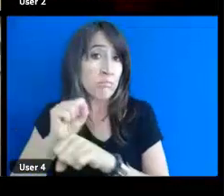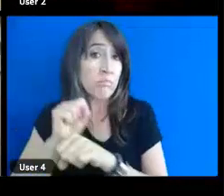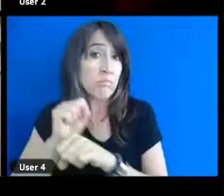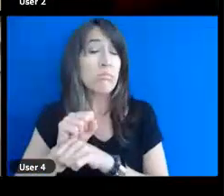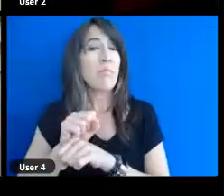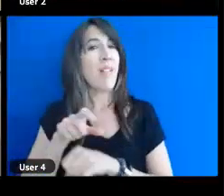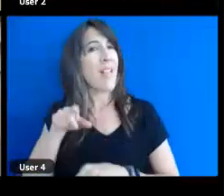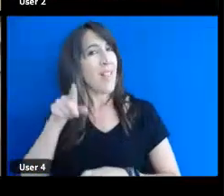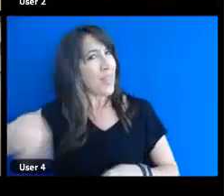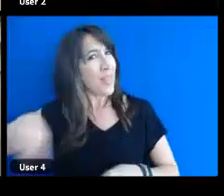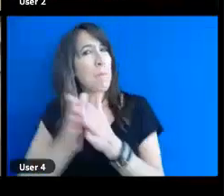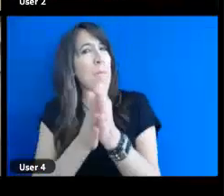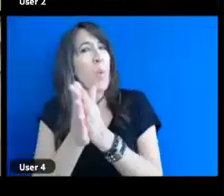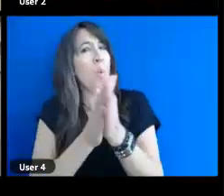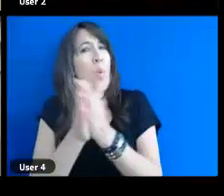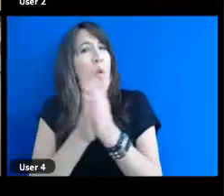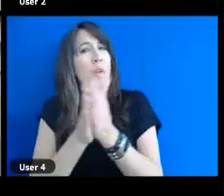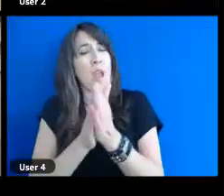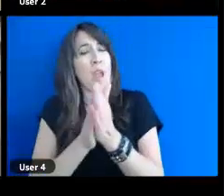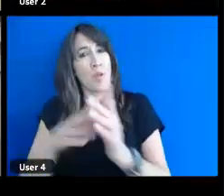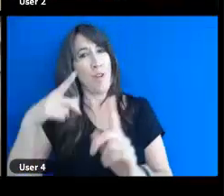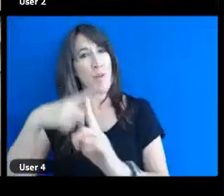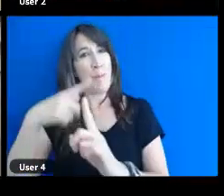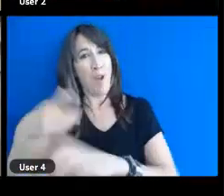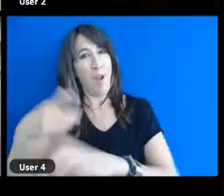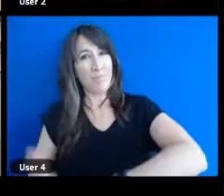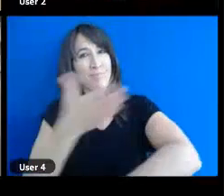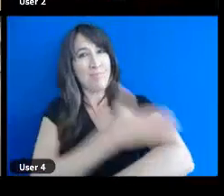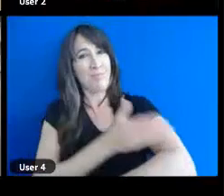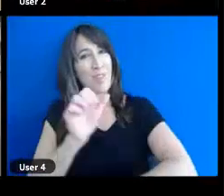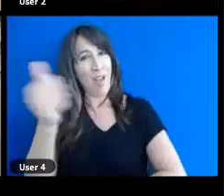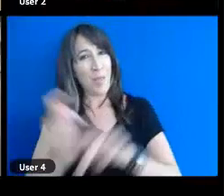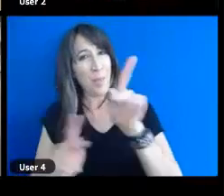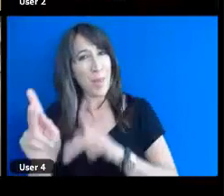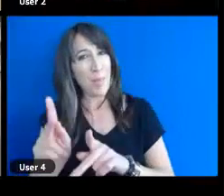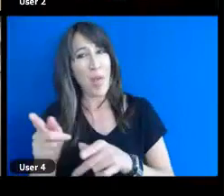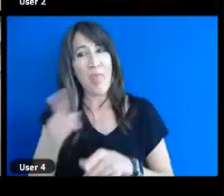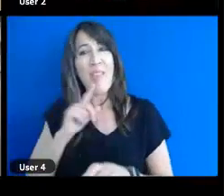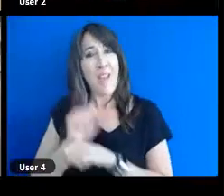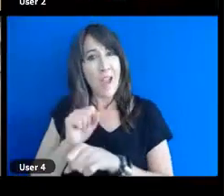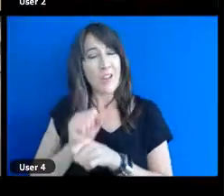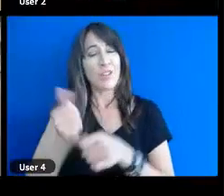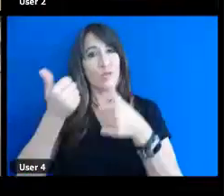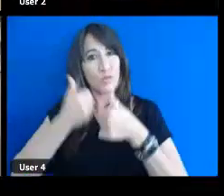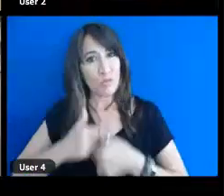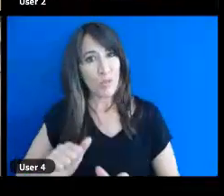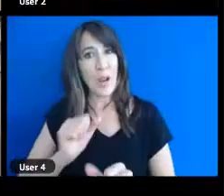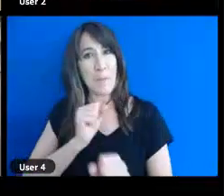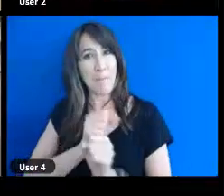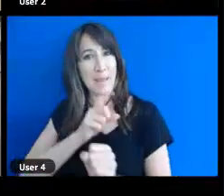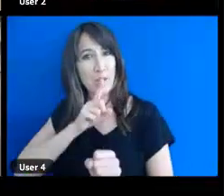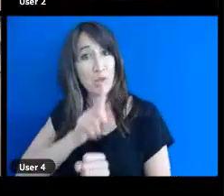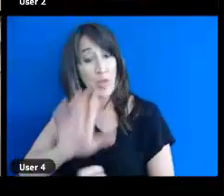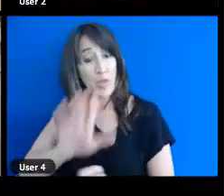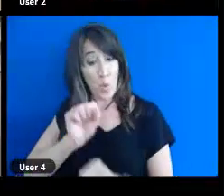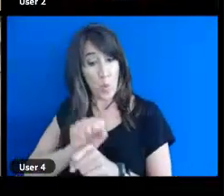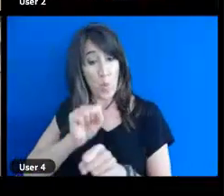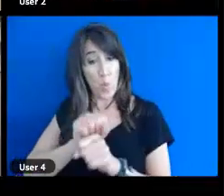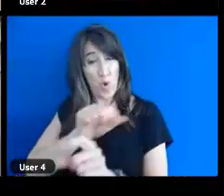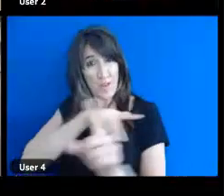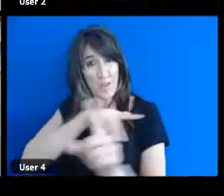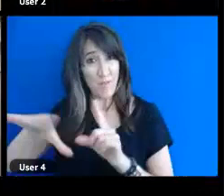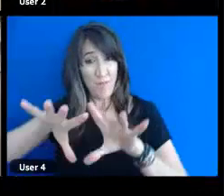to employment. They're motivated to make a positive difference to others. They take intentional steps to